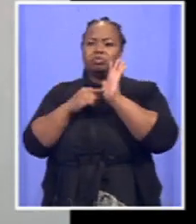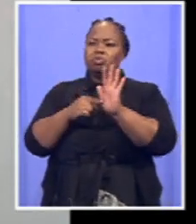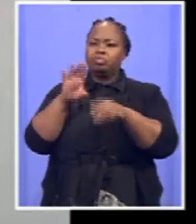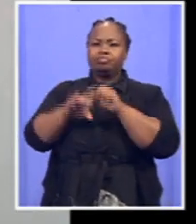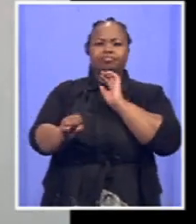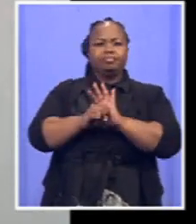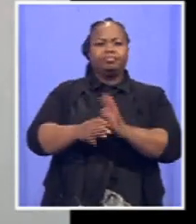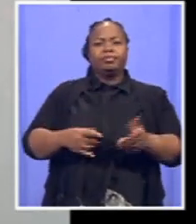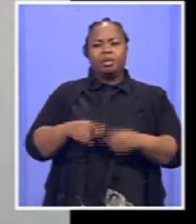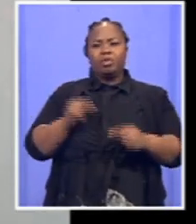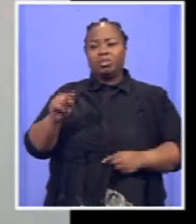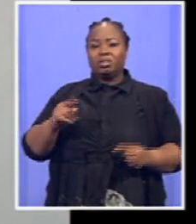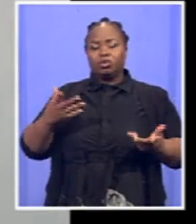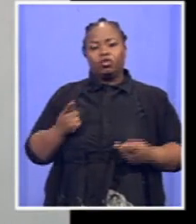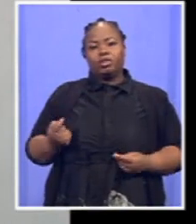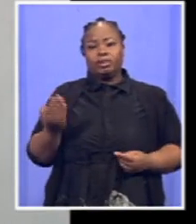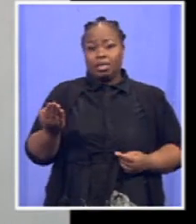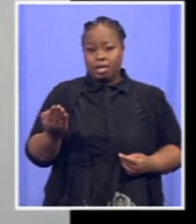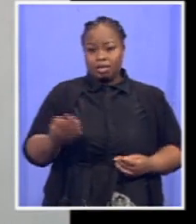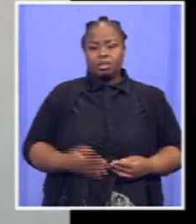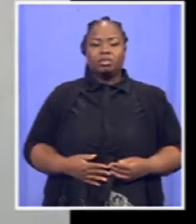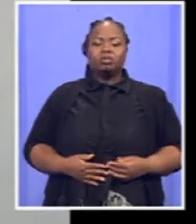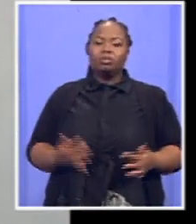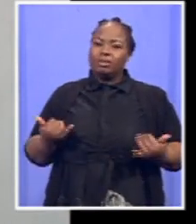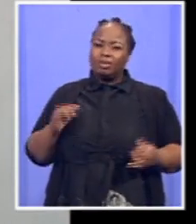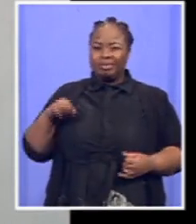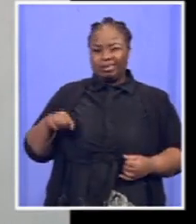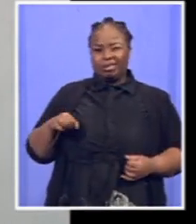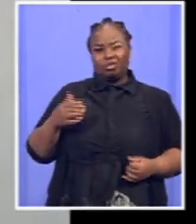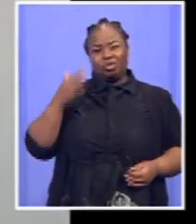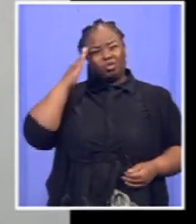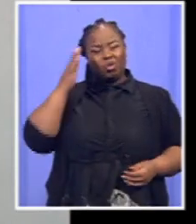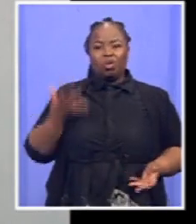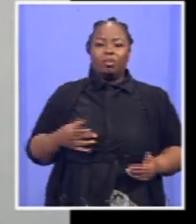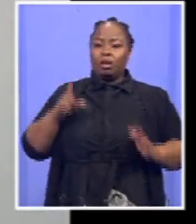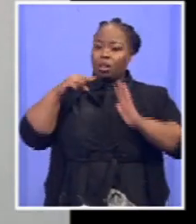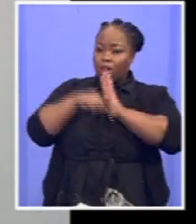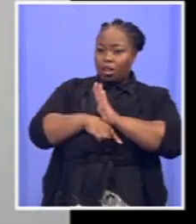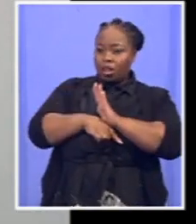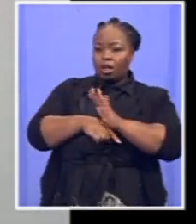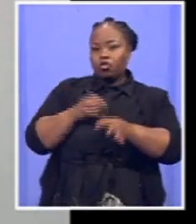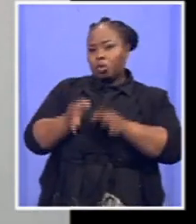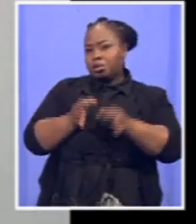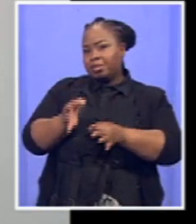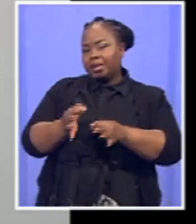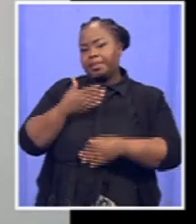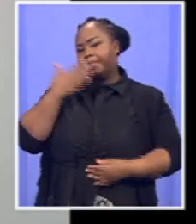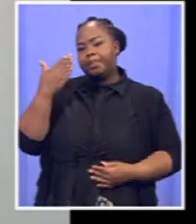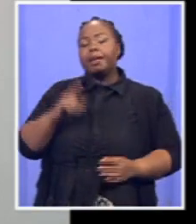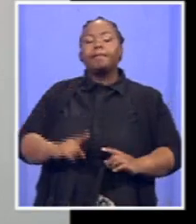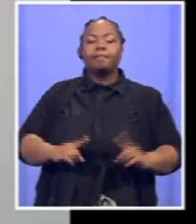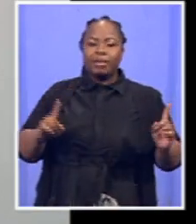it comes to issuing of tenders. So in as much as they didn't go into details as to exactly, but she